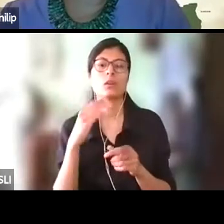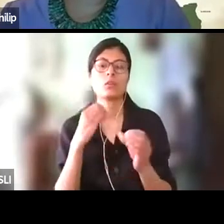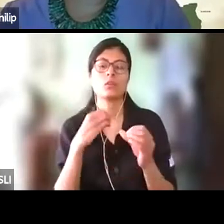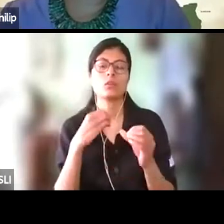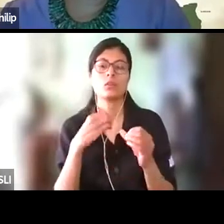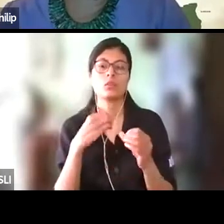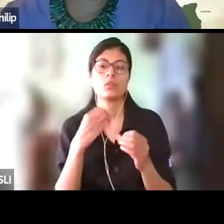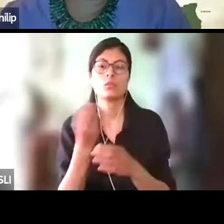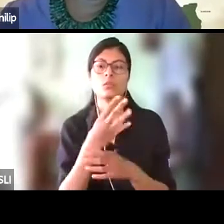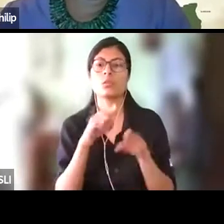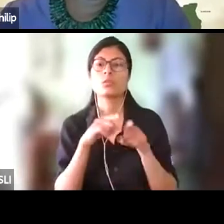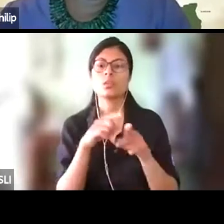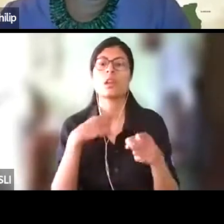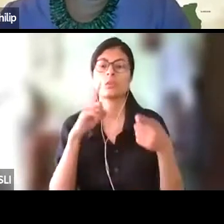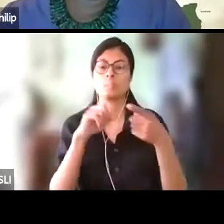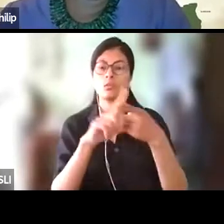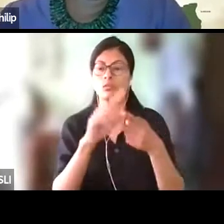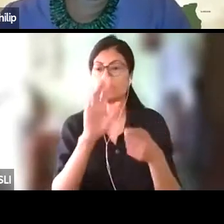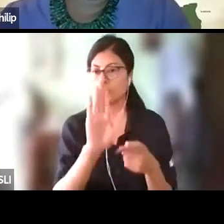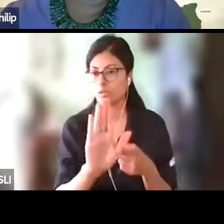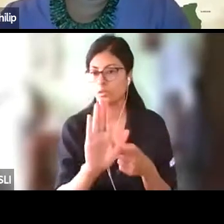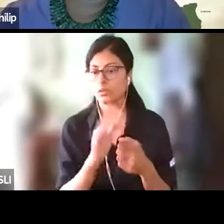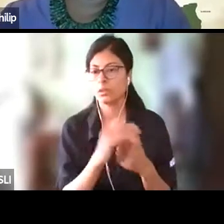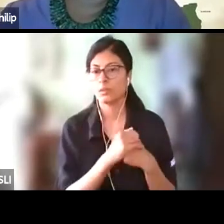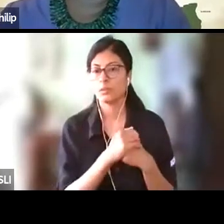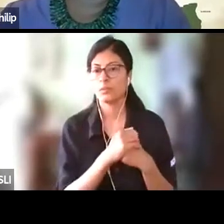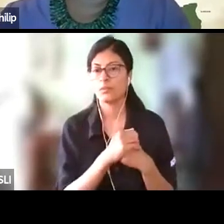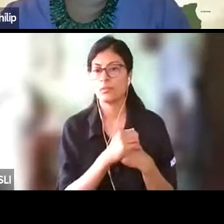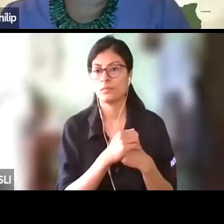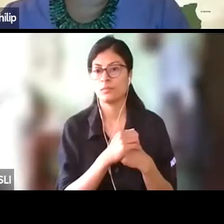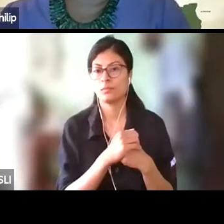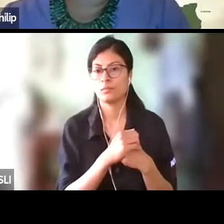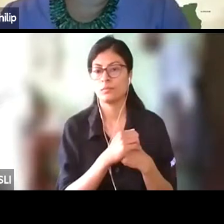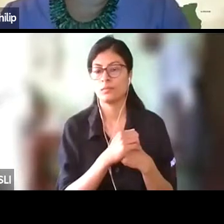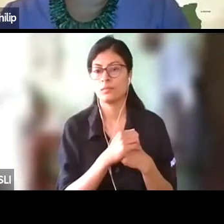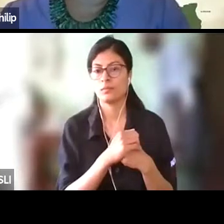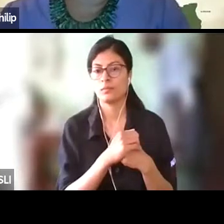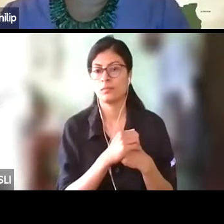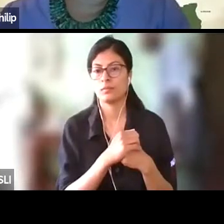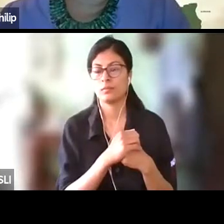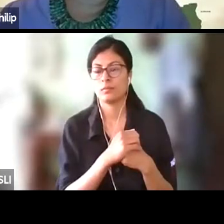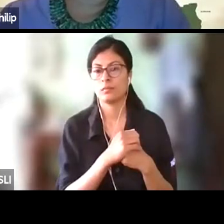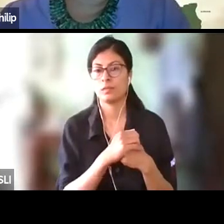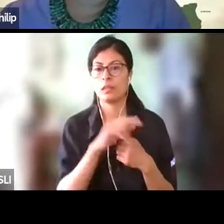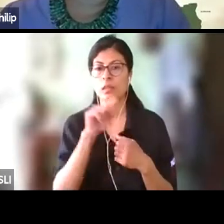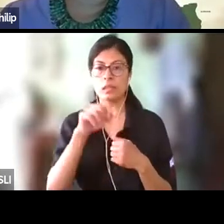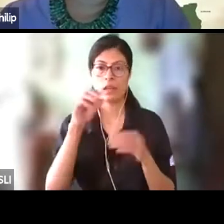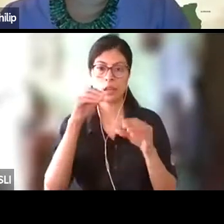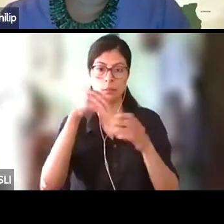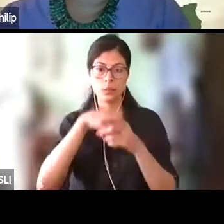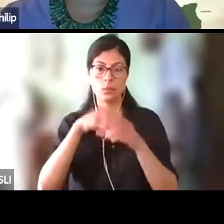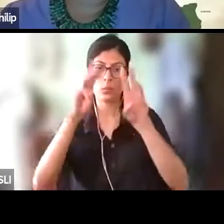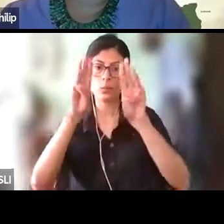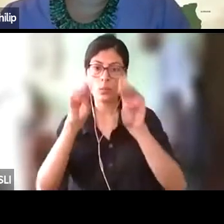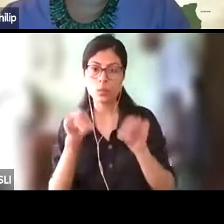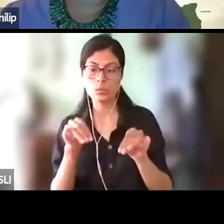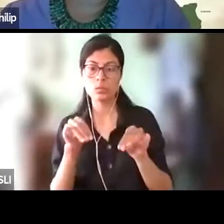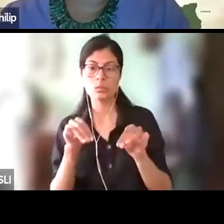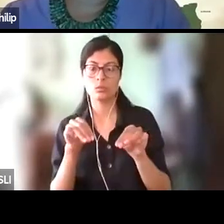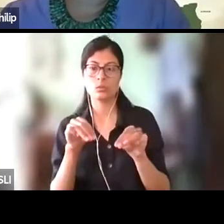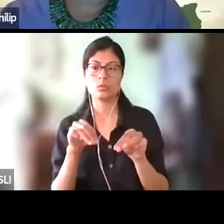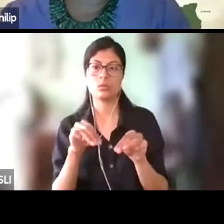importance and the crucial issues that the climate change has to